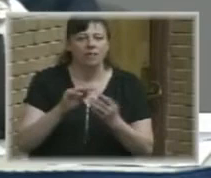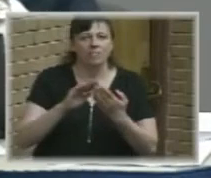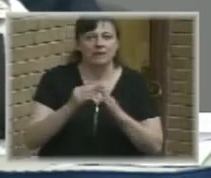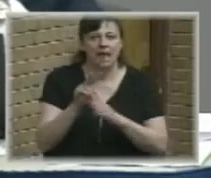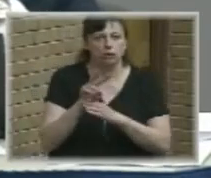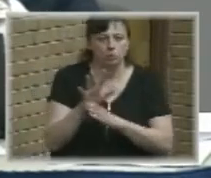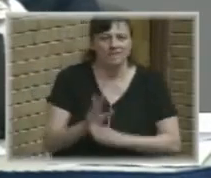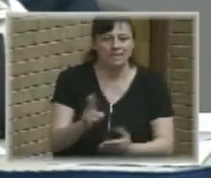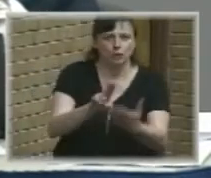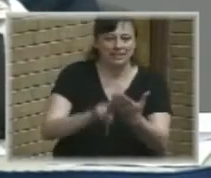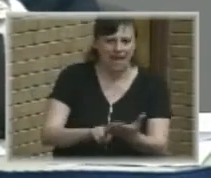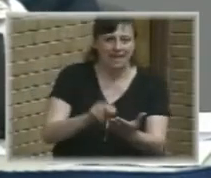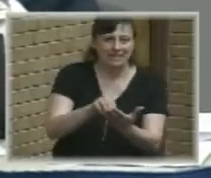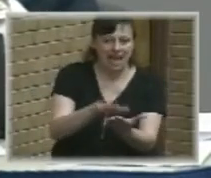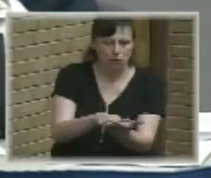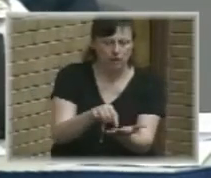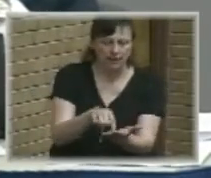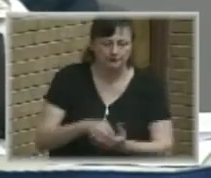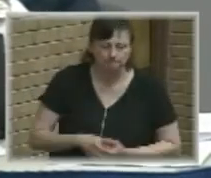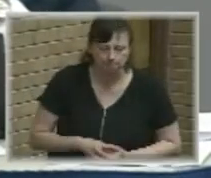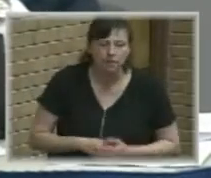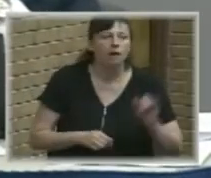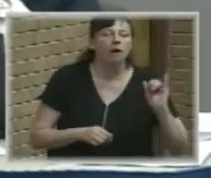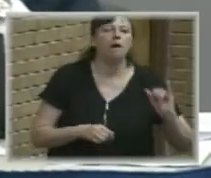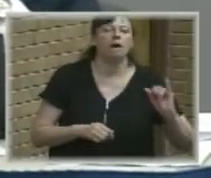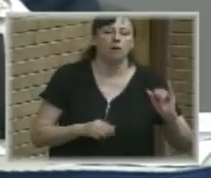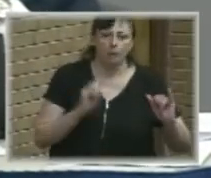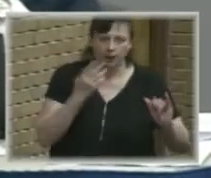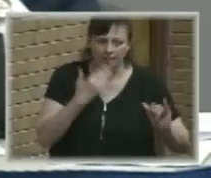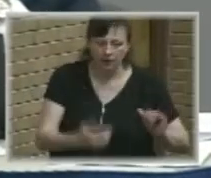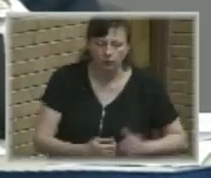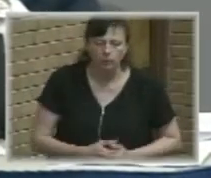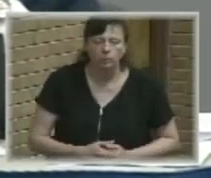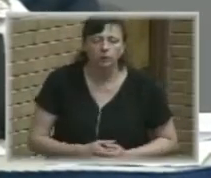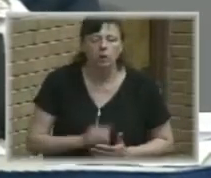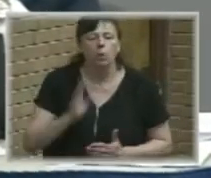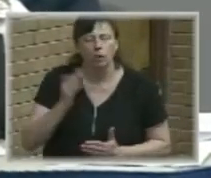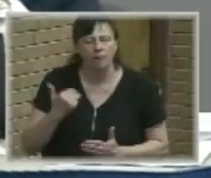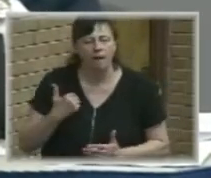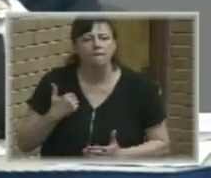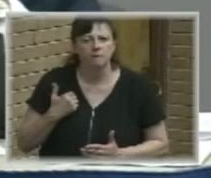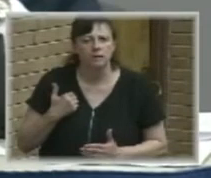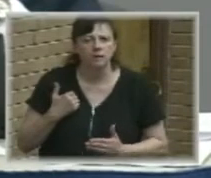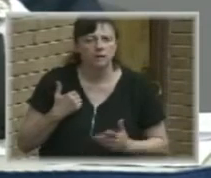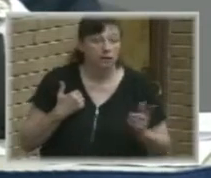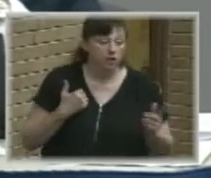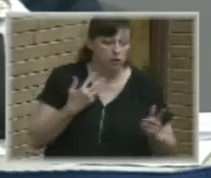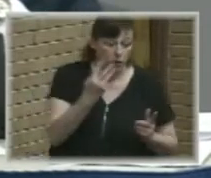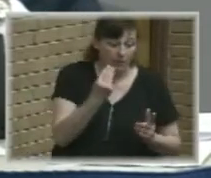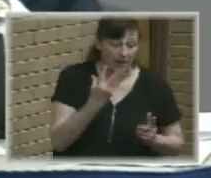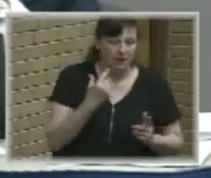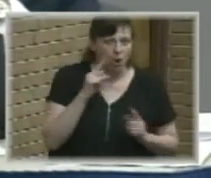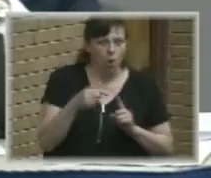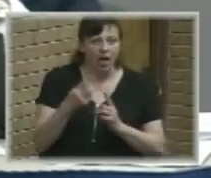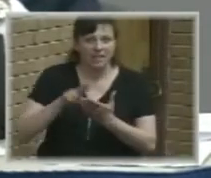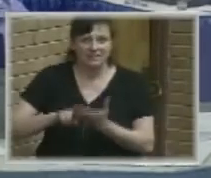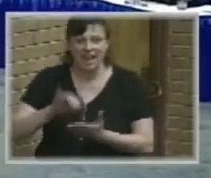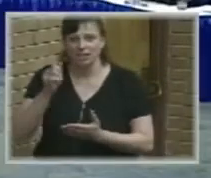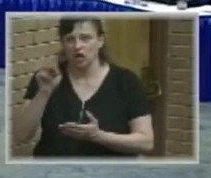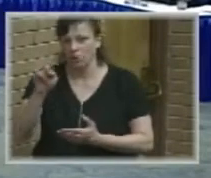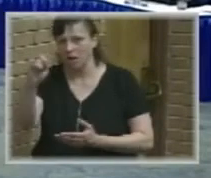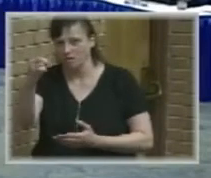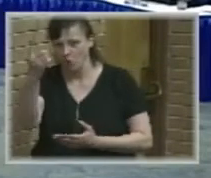contract. It's going to start up then. Okay. So we'll have What you're telling me is I'll sign it January